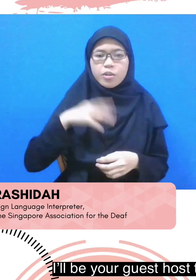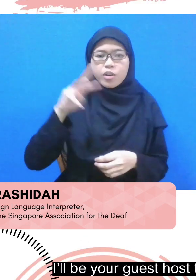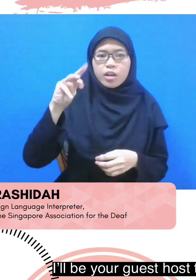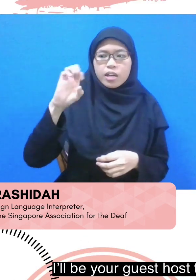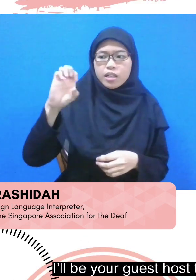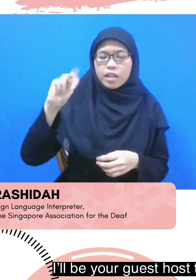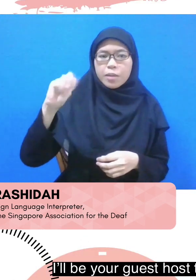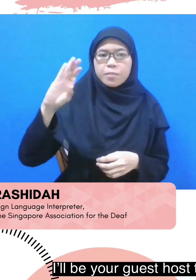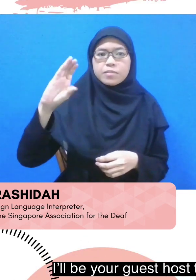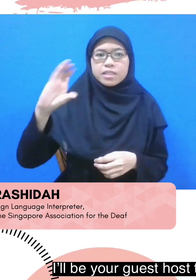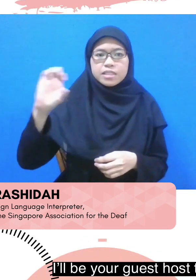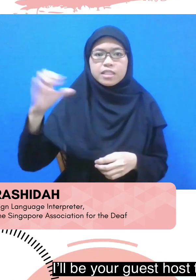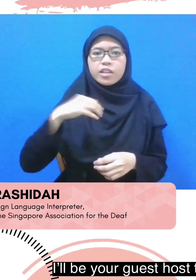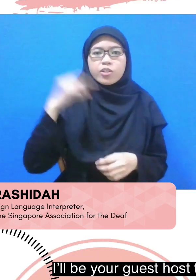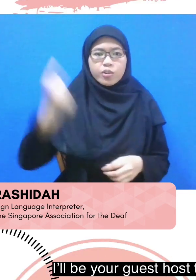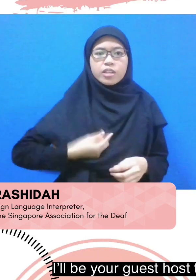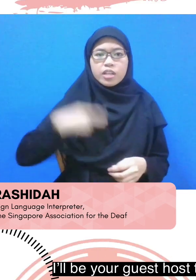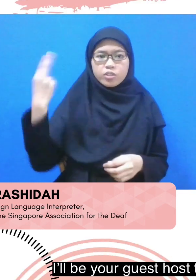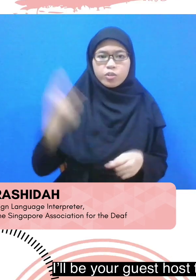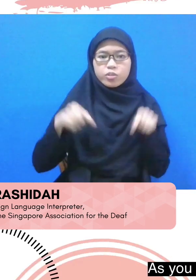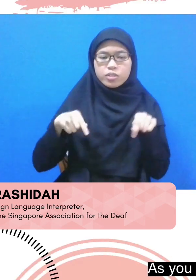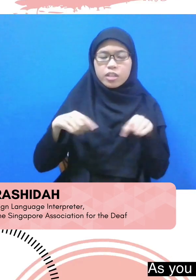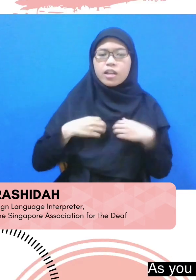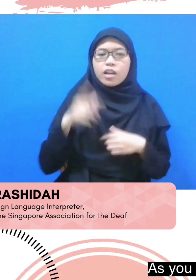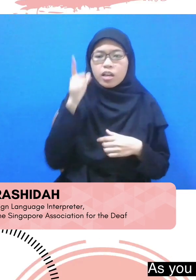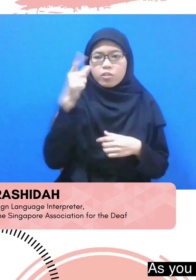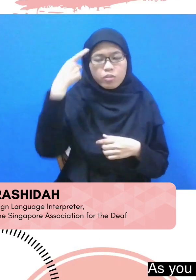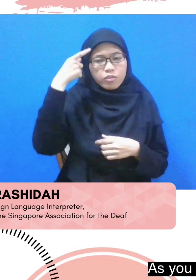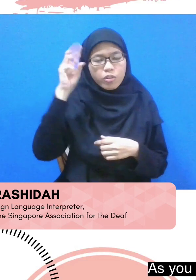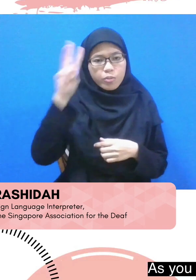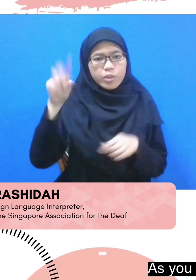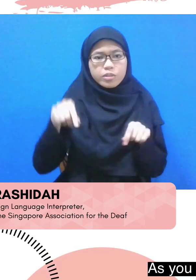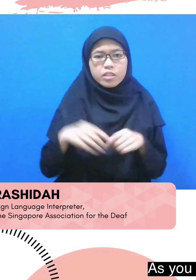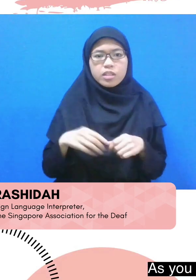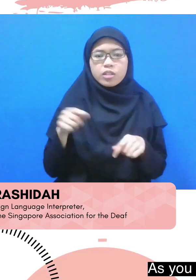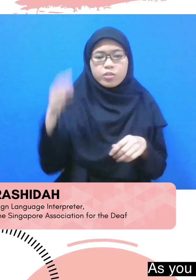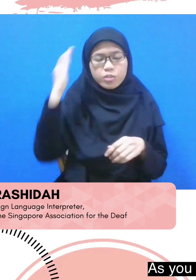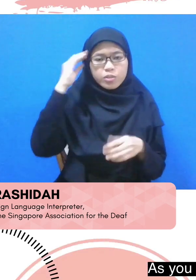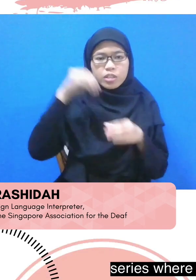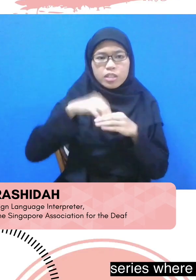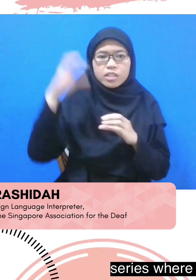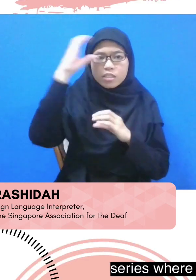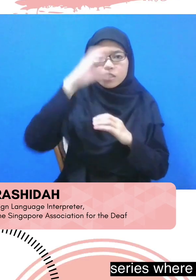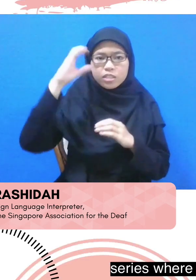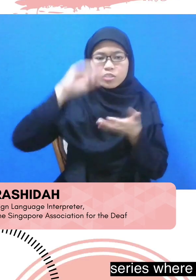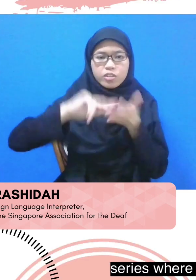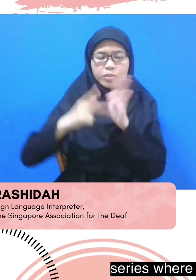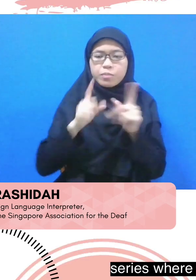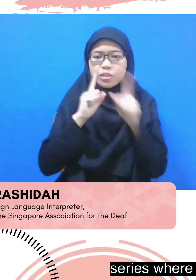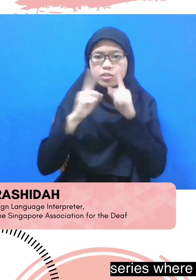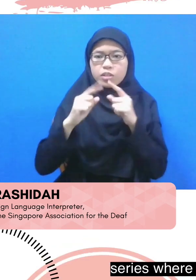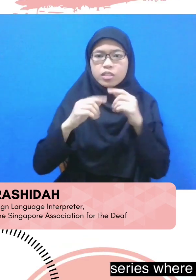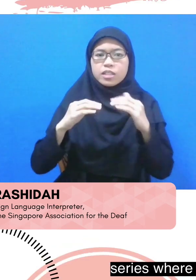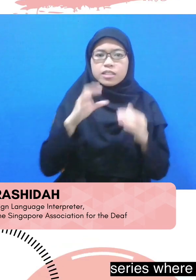well. And I'm looking forward very much to it. As you know, the In Search of Purpose talk is a series where